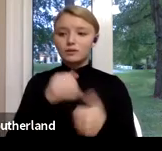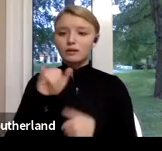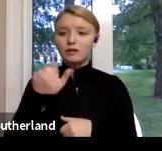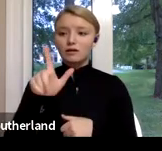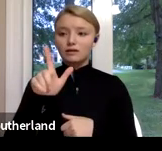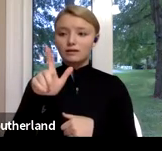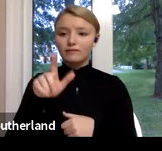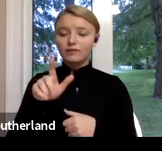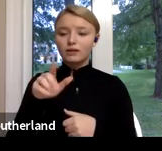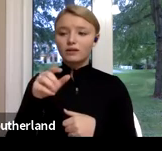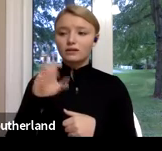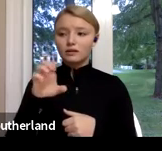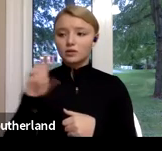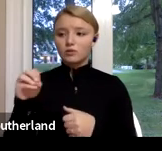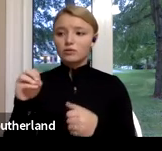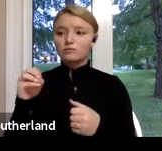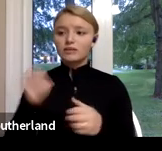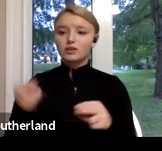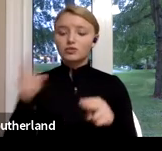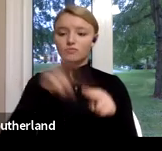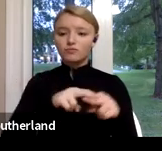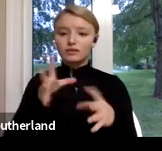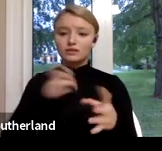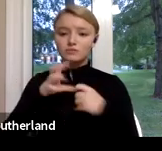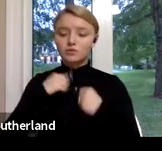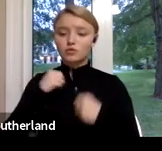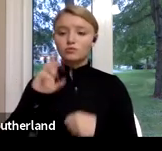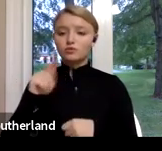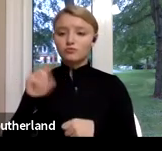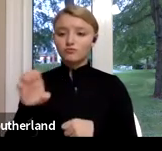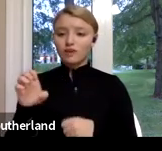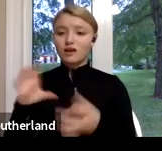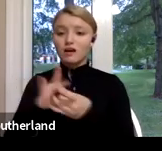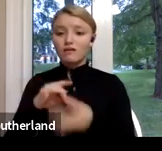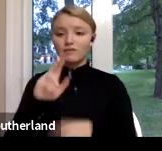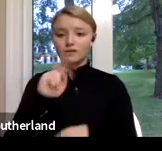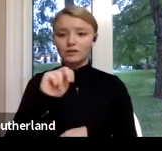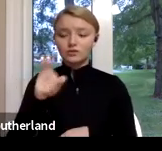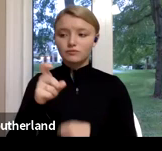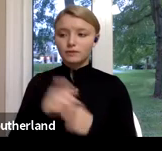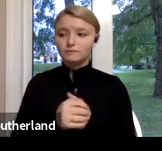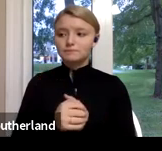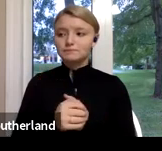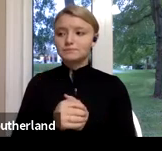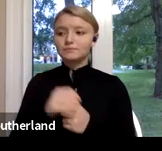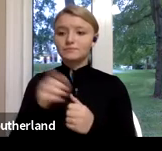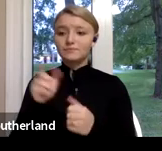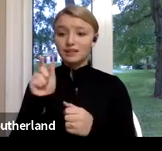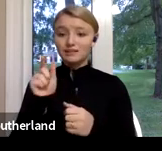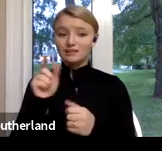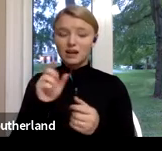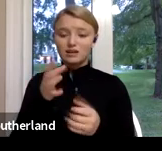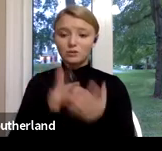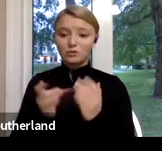the absorption rate of Ningxia Red. Tiny little oils pack a big punch.